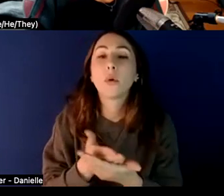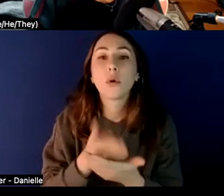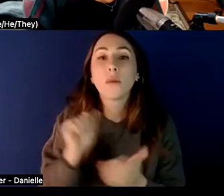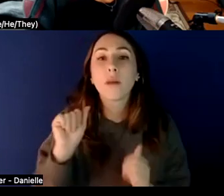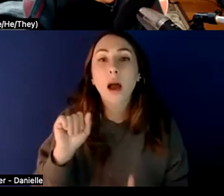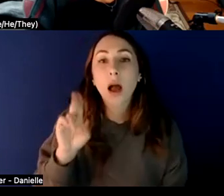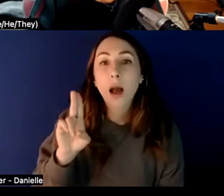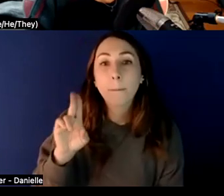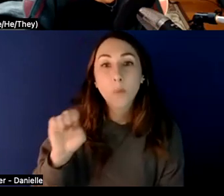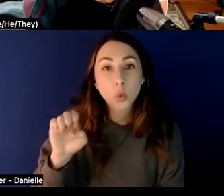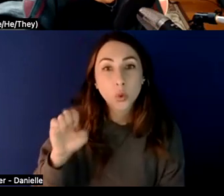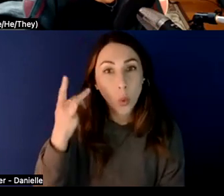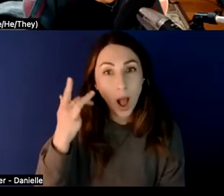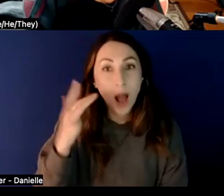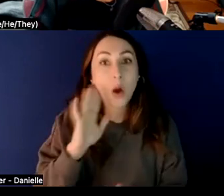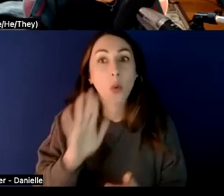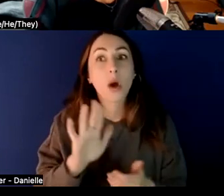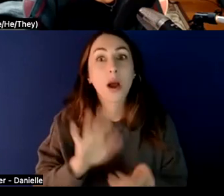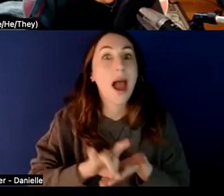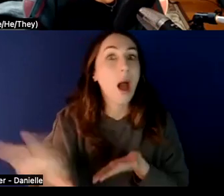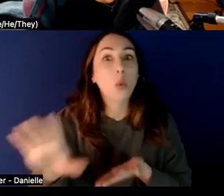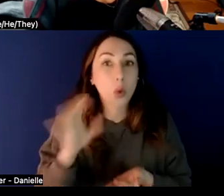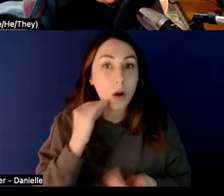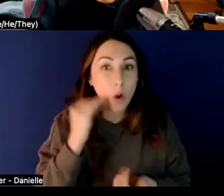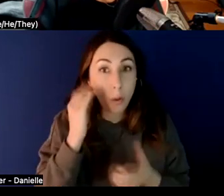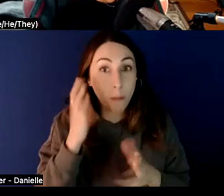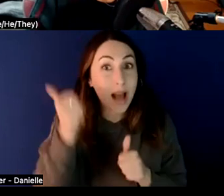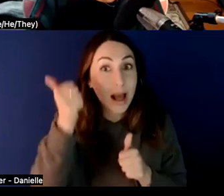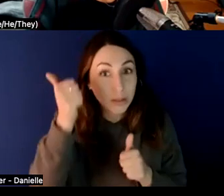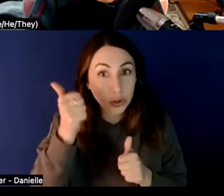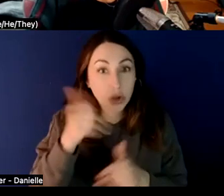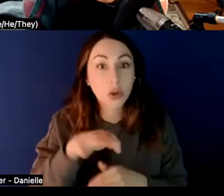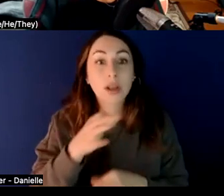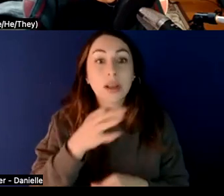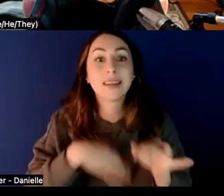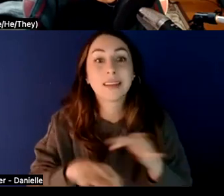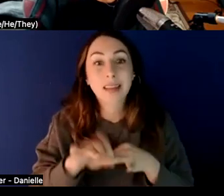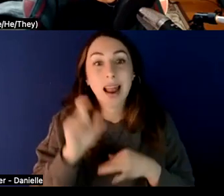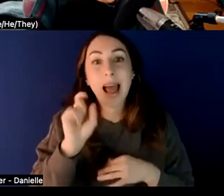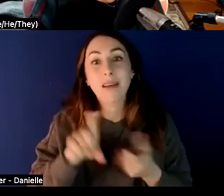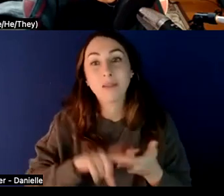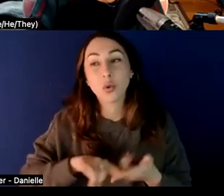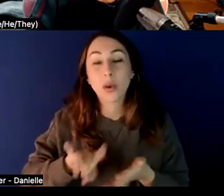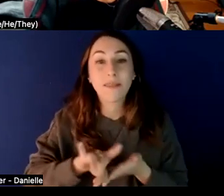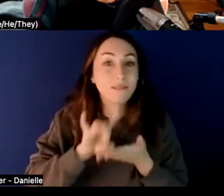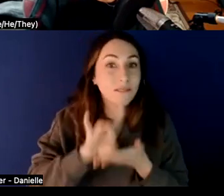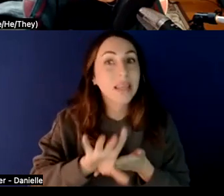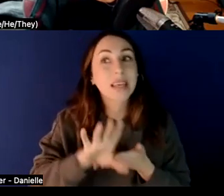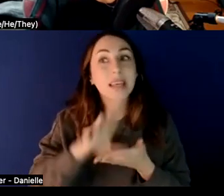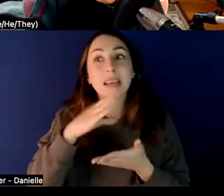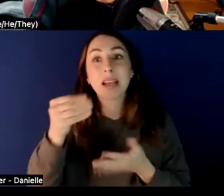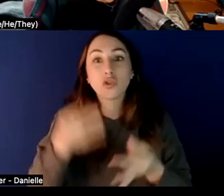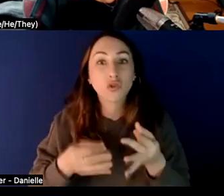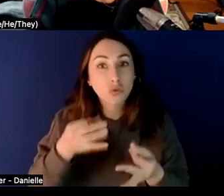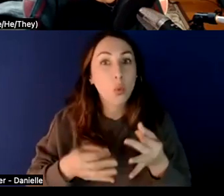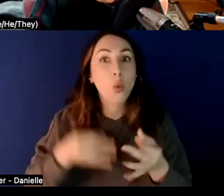because it would get her out of the home quicker, instead of basically having to evict her or get the settlement. Okay. Because I was scared